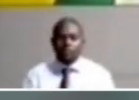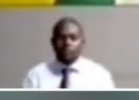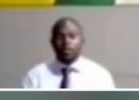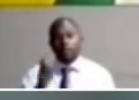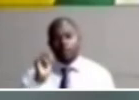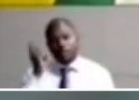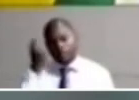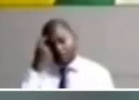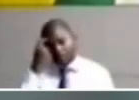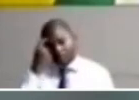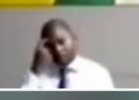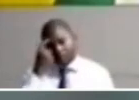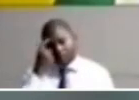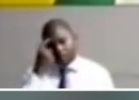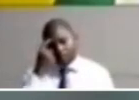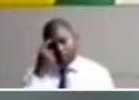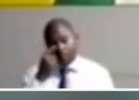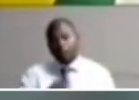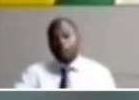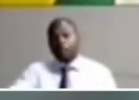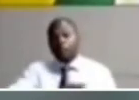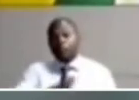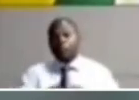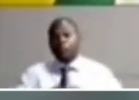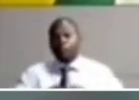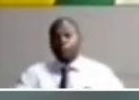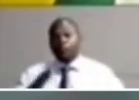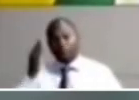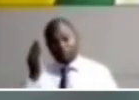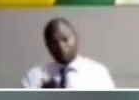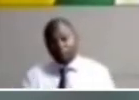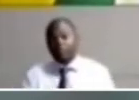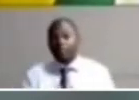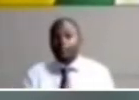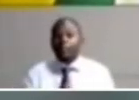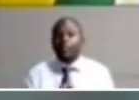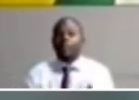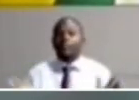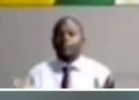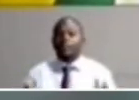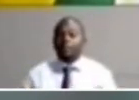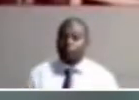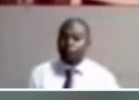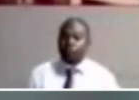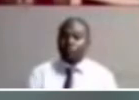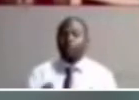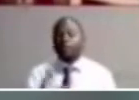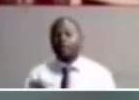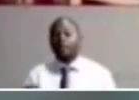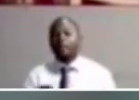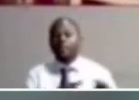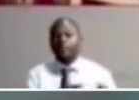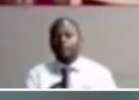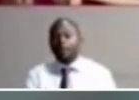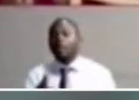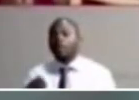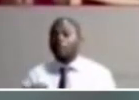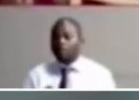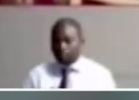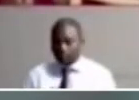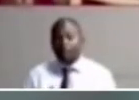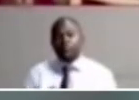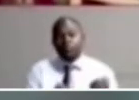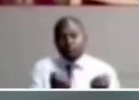The government anti-coronavirus actions of stopping public transport and other measures have put